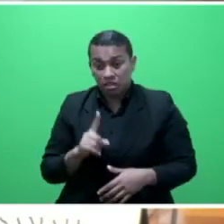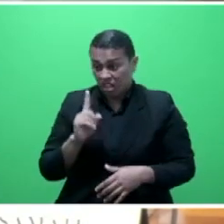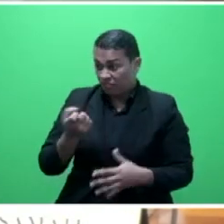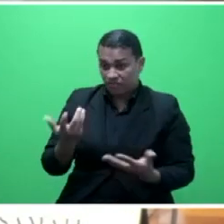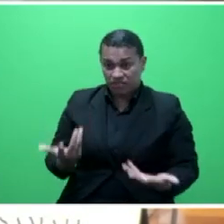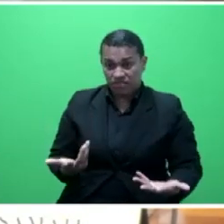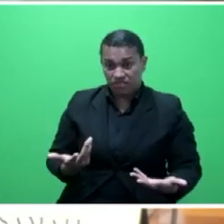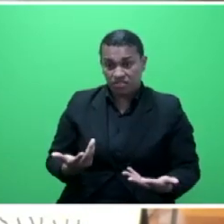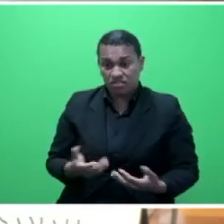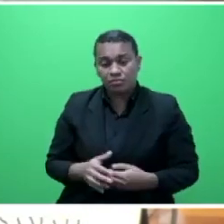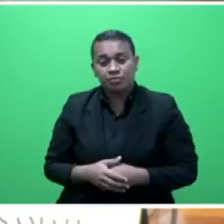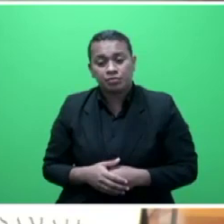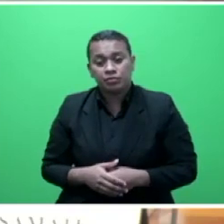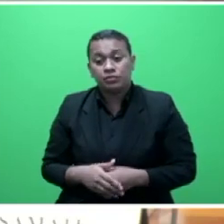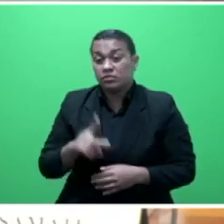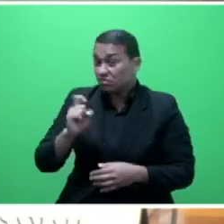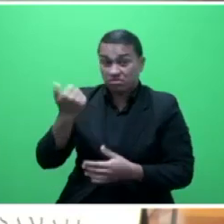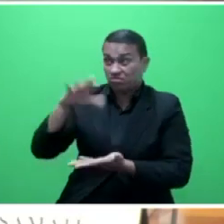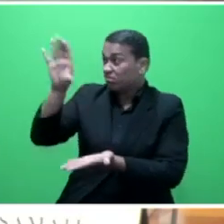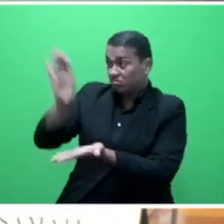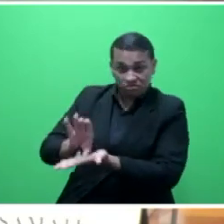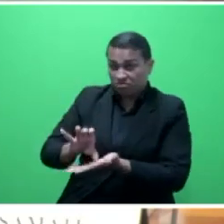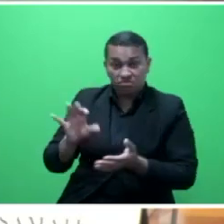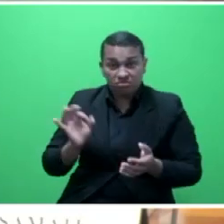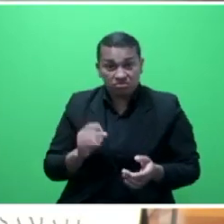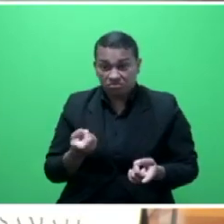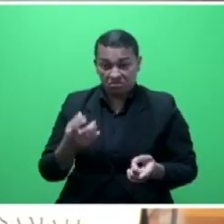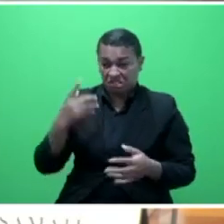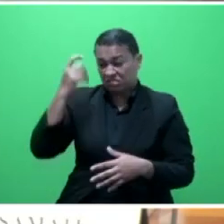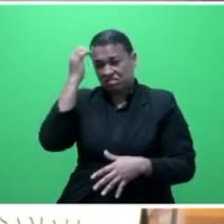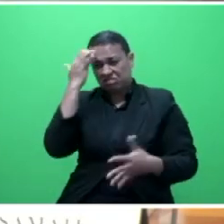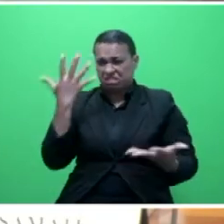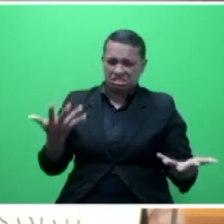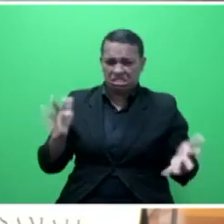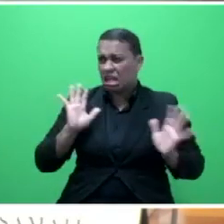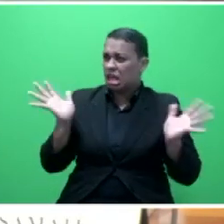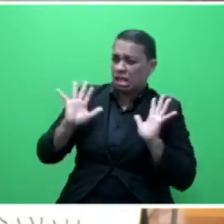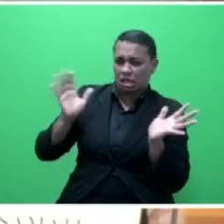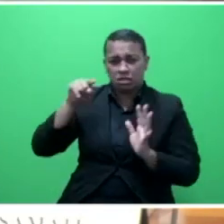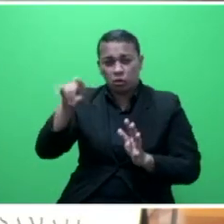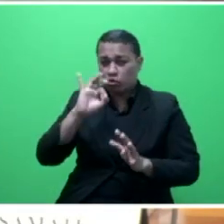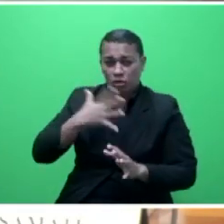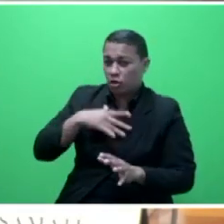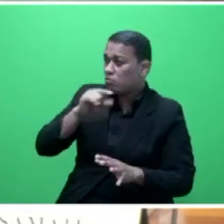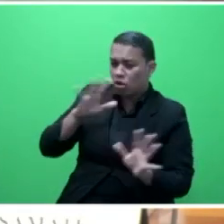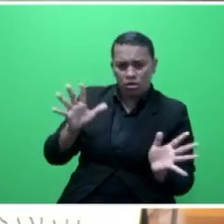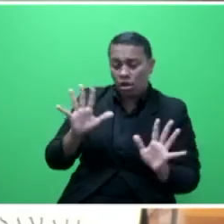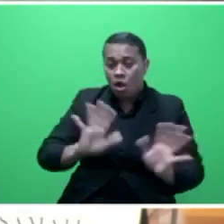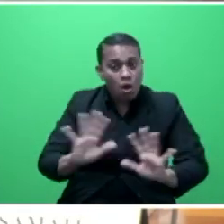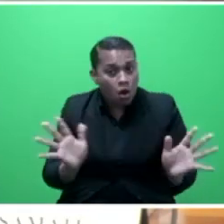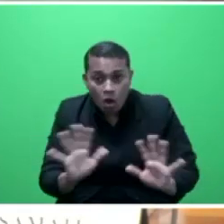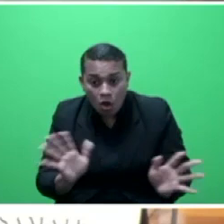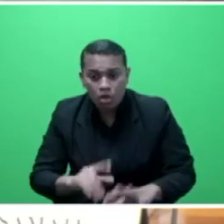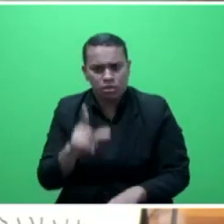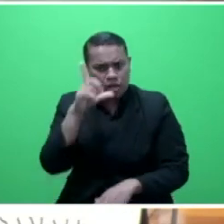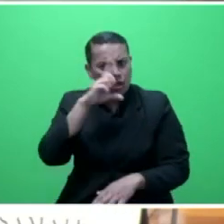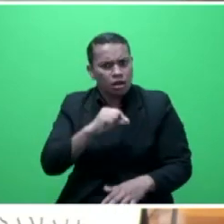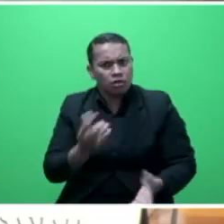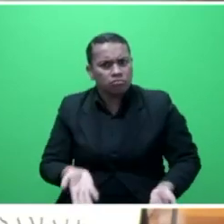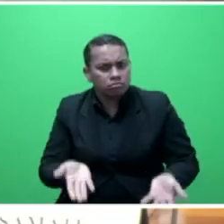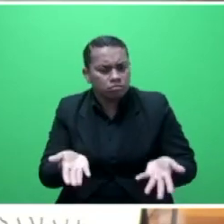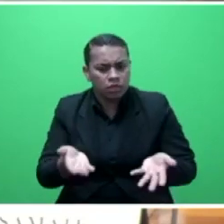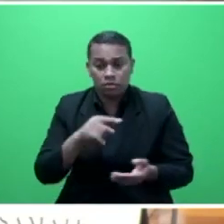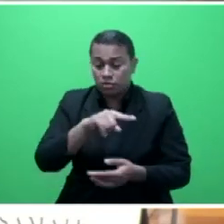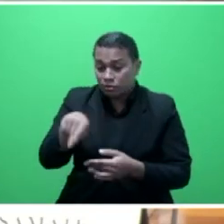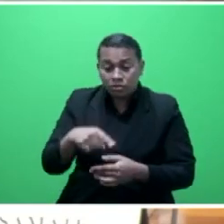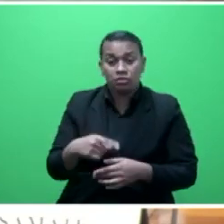not to seize the opportunity. This isn't some debt trap. It's the international financial system's vote of confidence in the